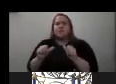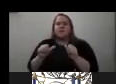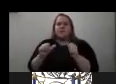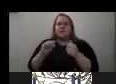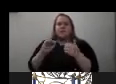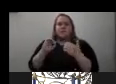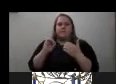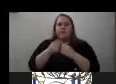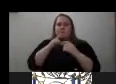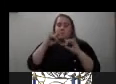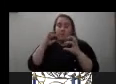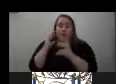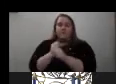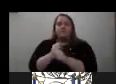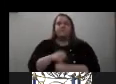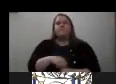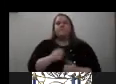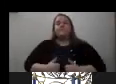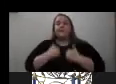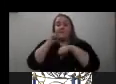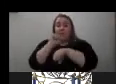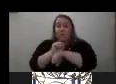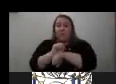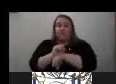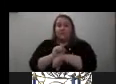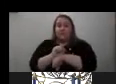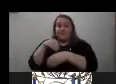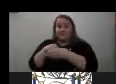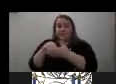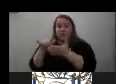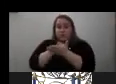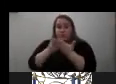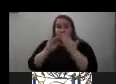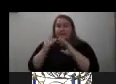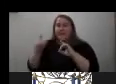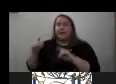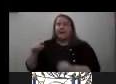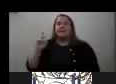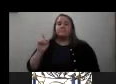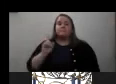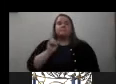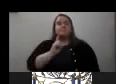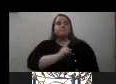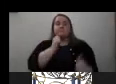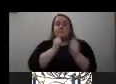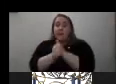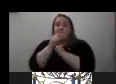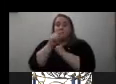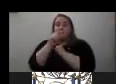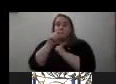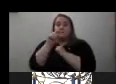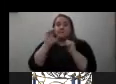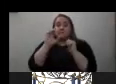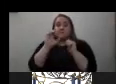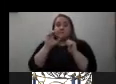jewels. And living and working where he did in New York City, he got to walk by this jewelry store every day, a